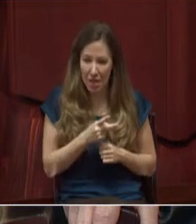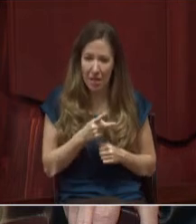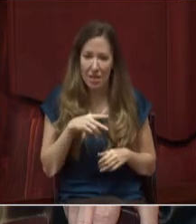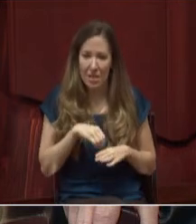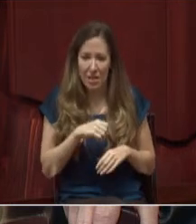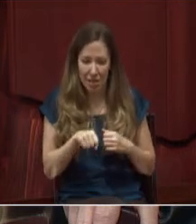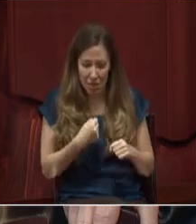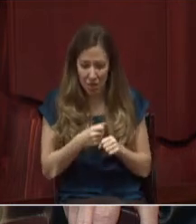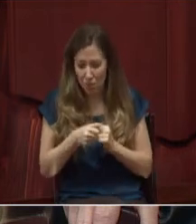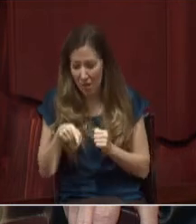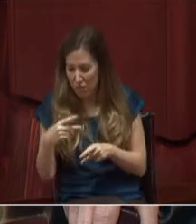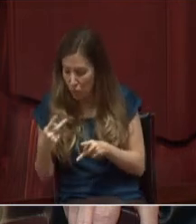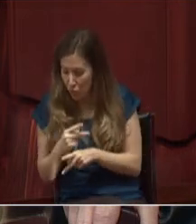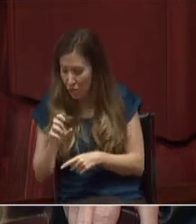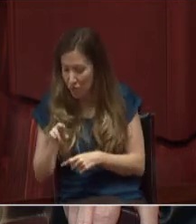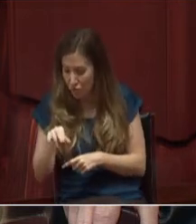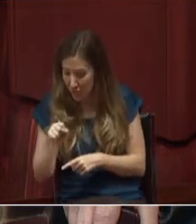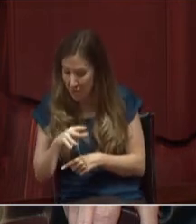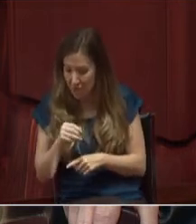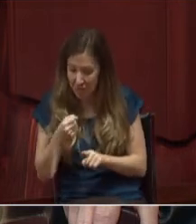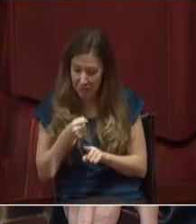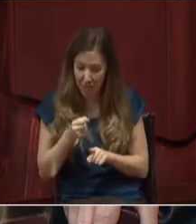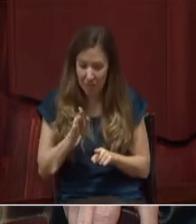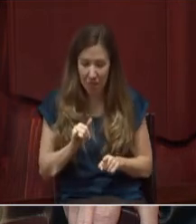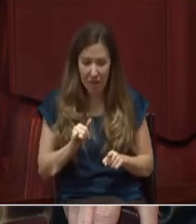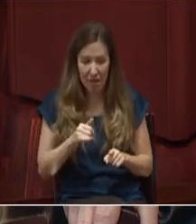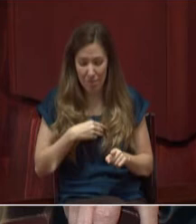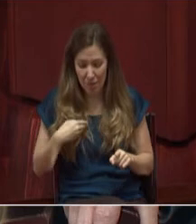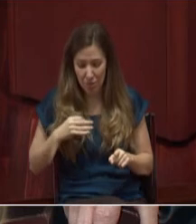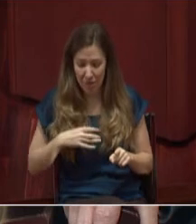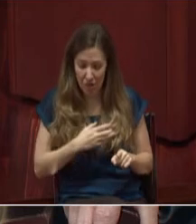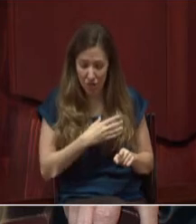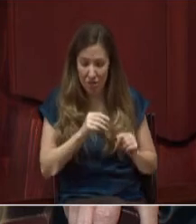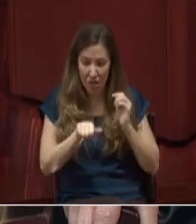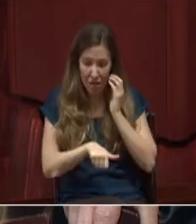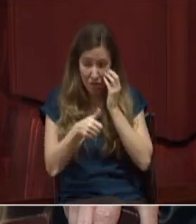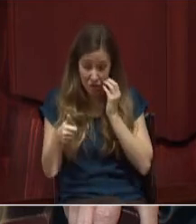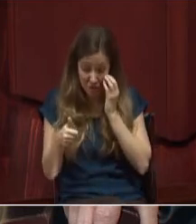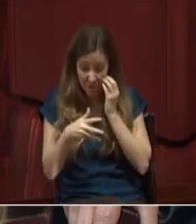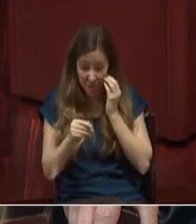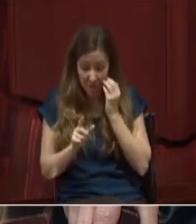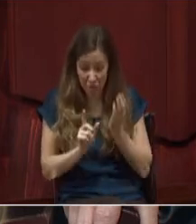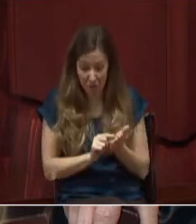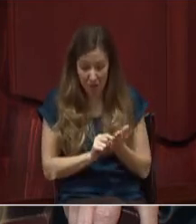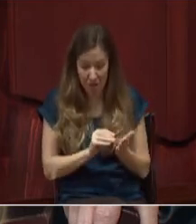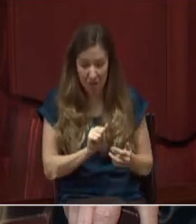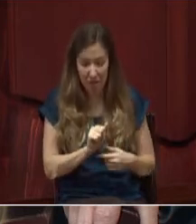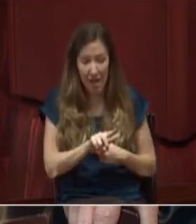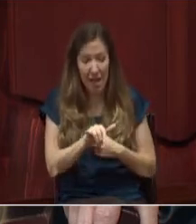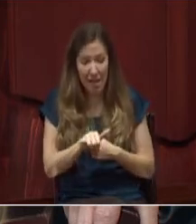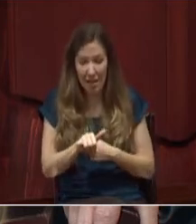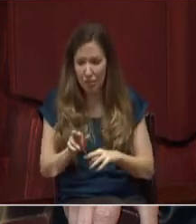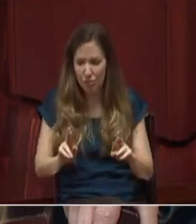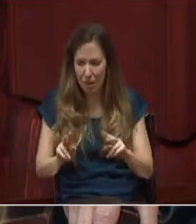worsening crisis, an attack by members of Congress and others and the press, and an ally was about to